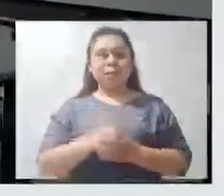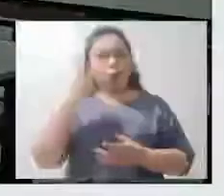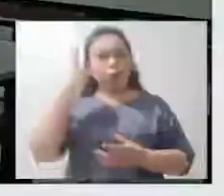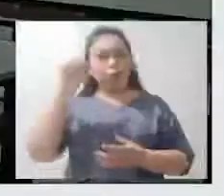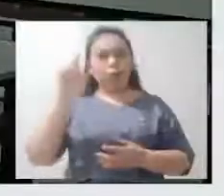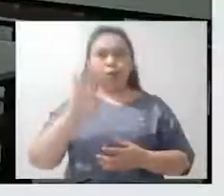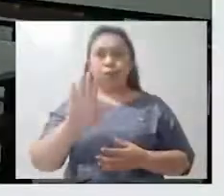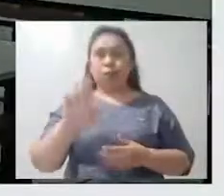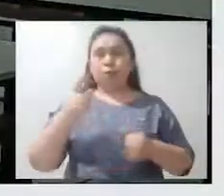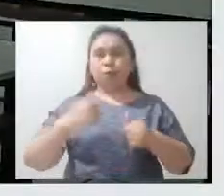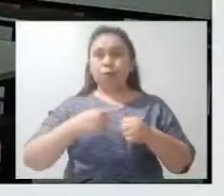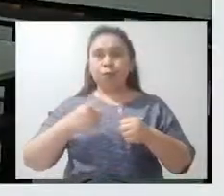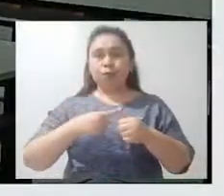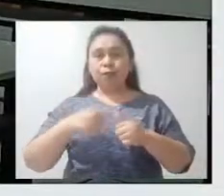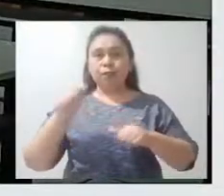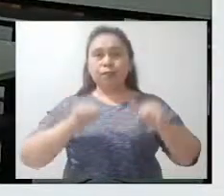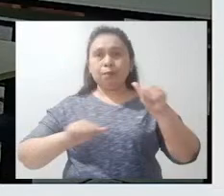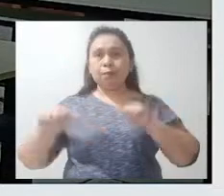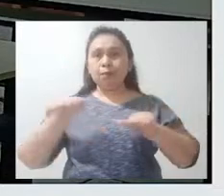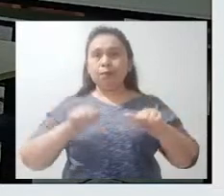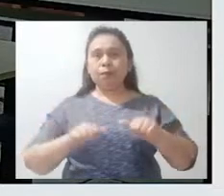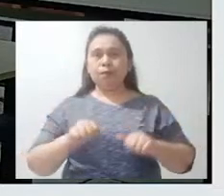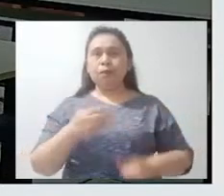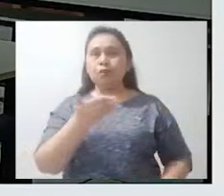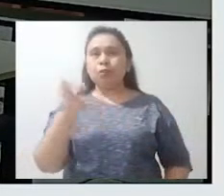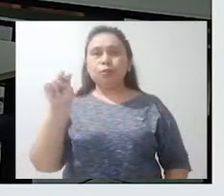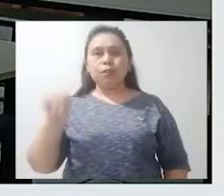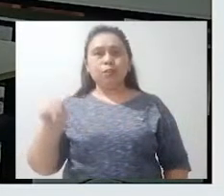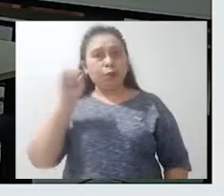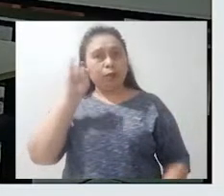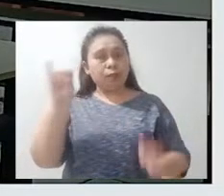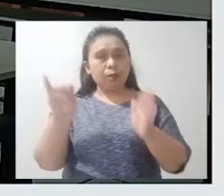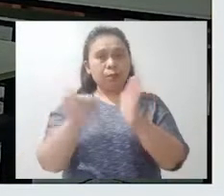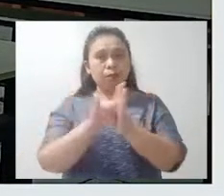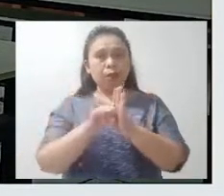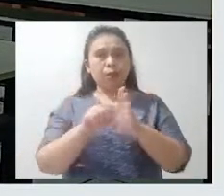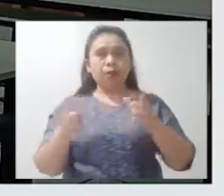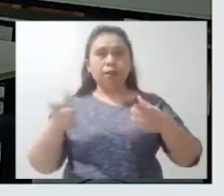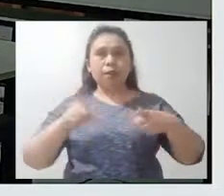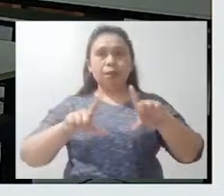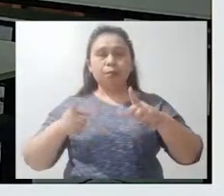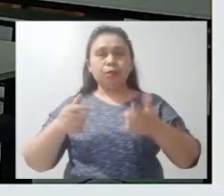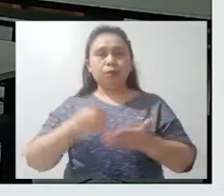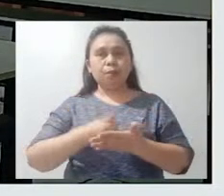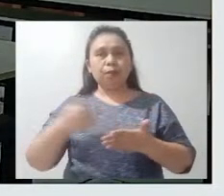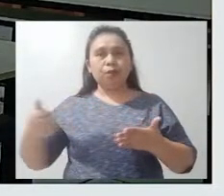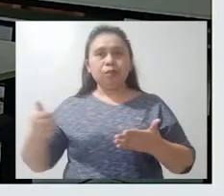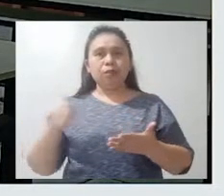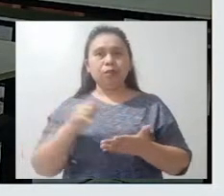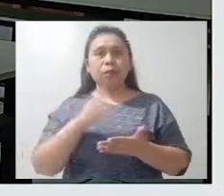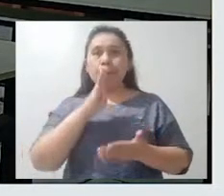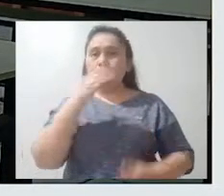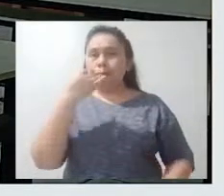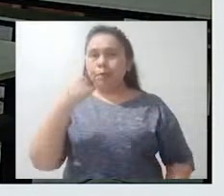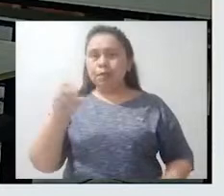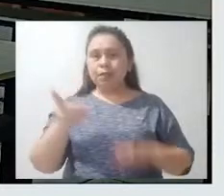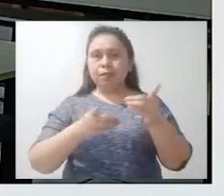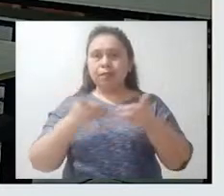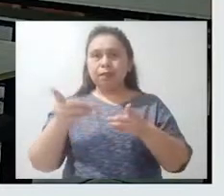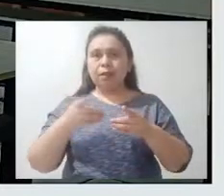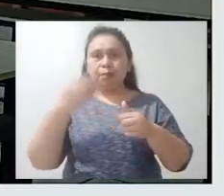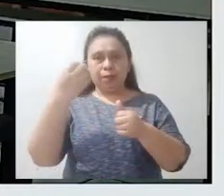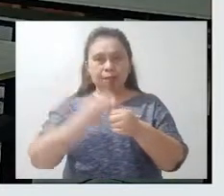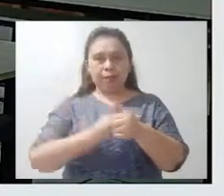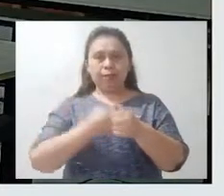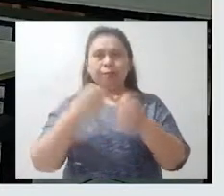For your first activity, you need to identify the laboratory apparatus being described